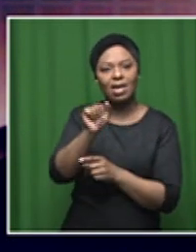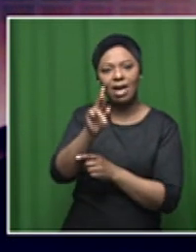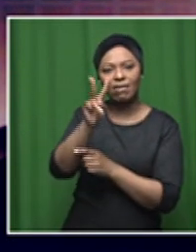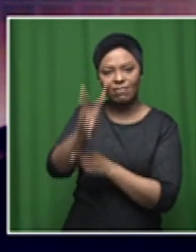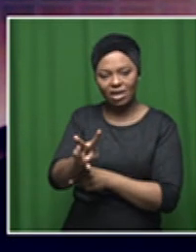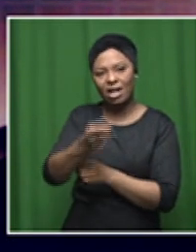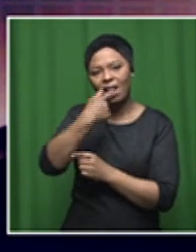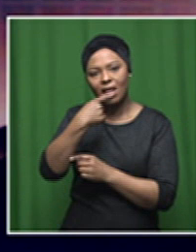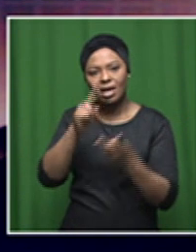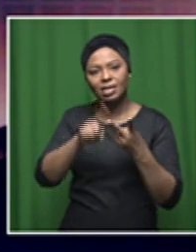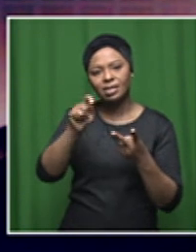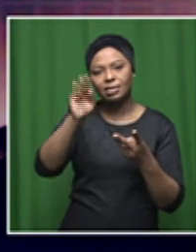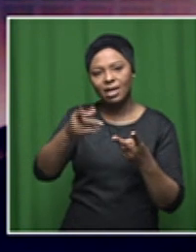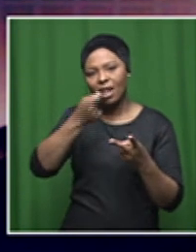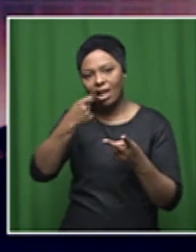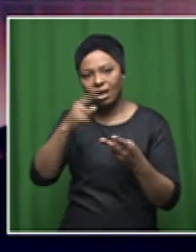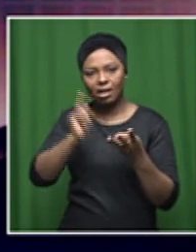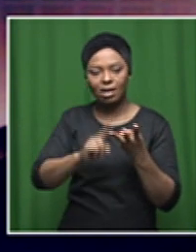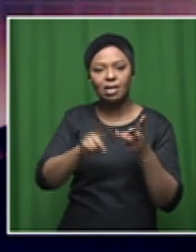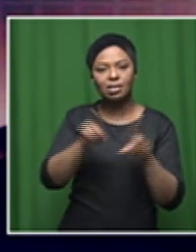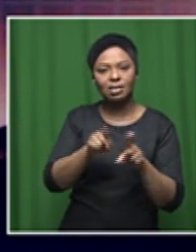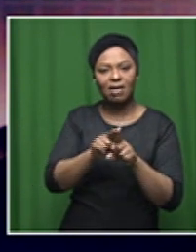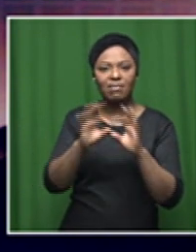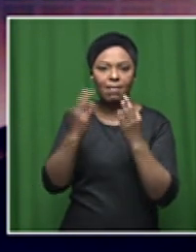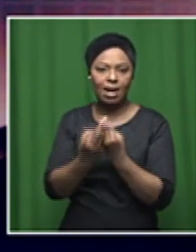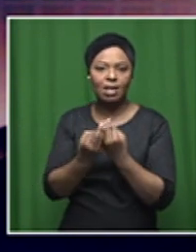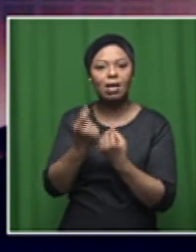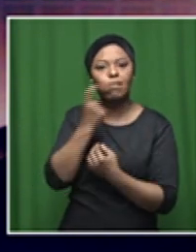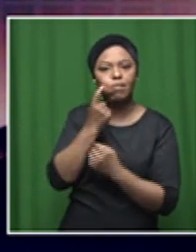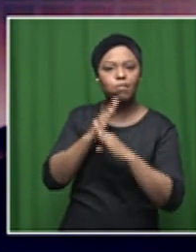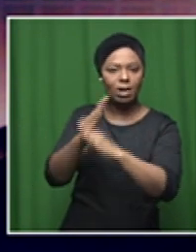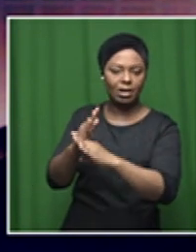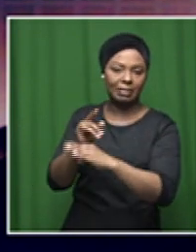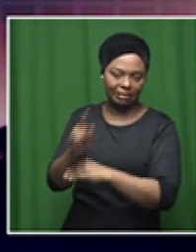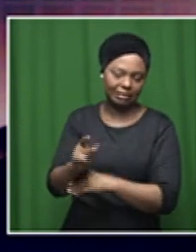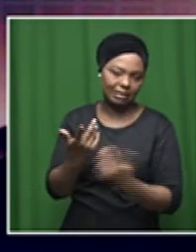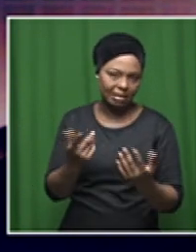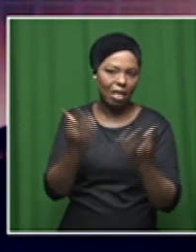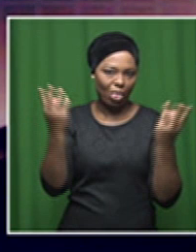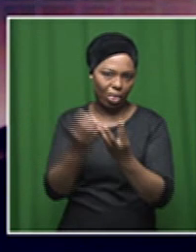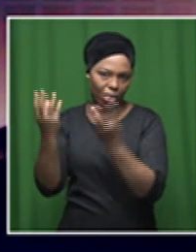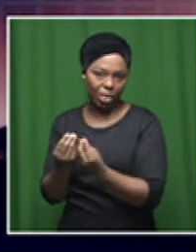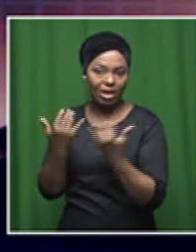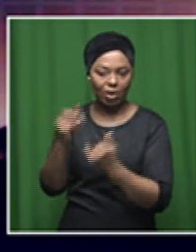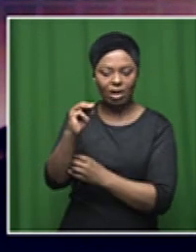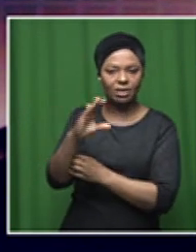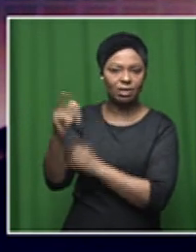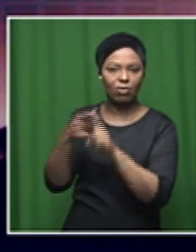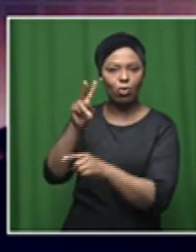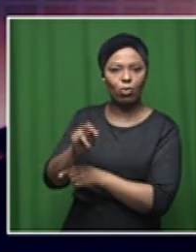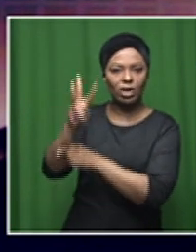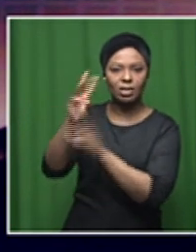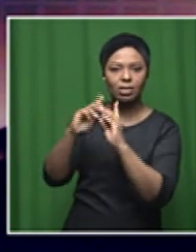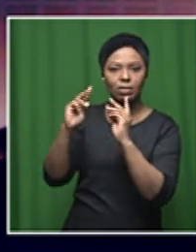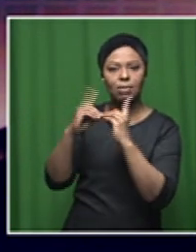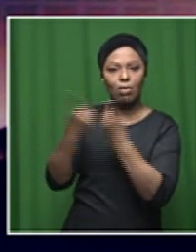being ARVs, TB medication, as well as family planning medication. We're now joined by MEC Matota Sambata from the Northwest Health Department